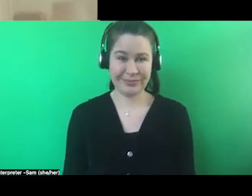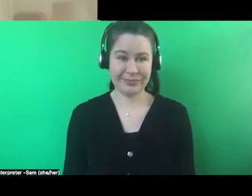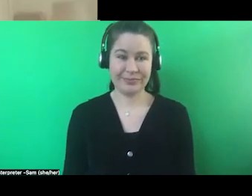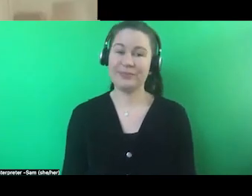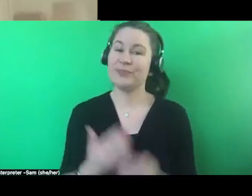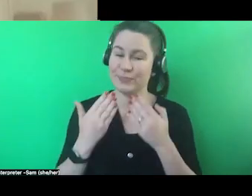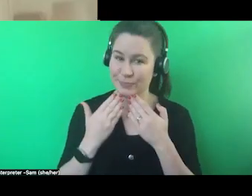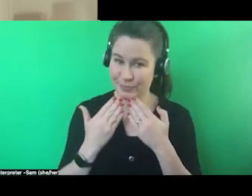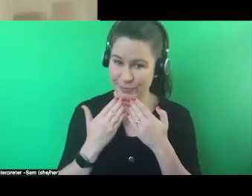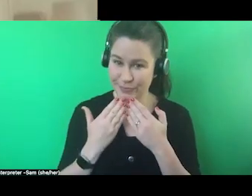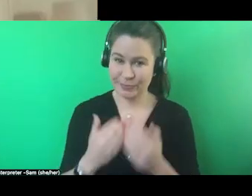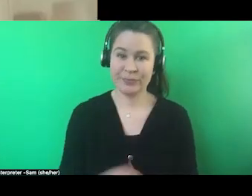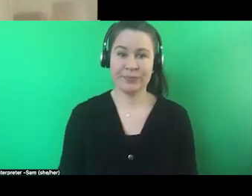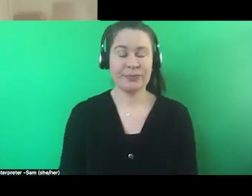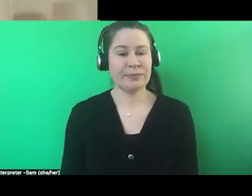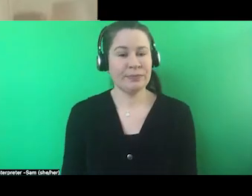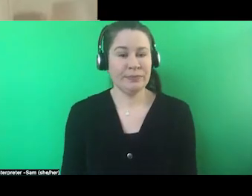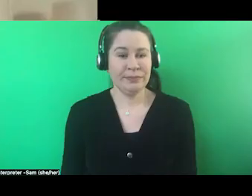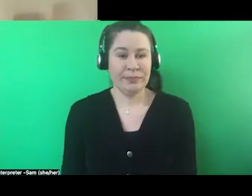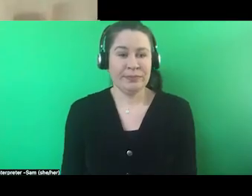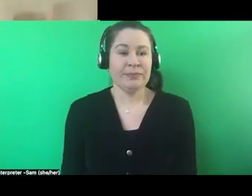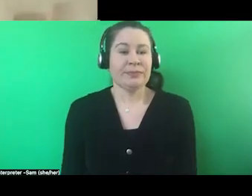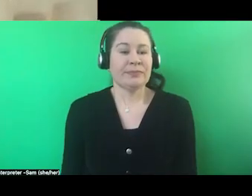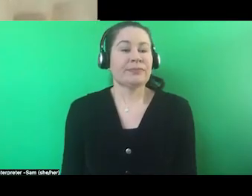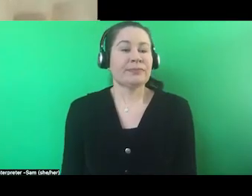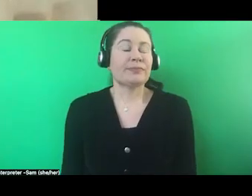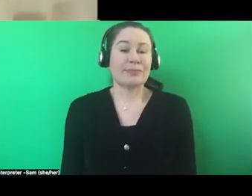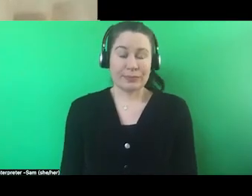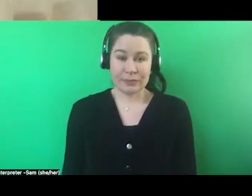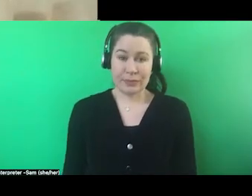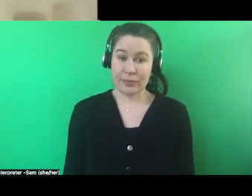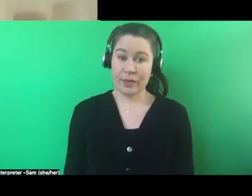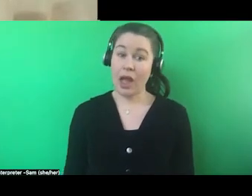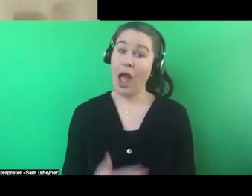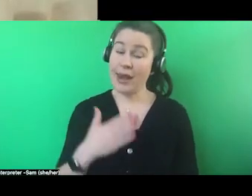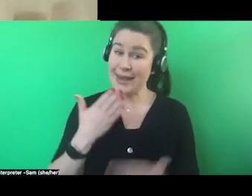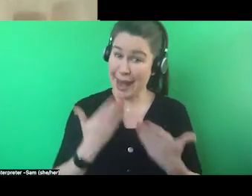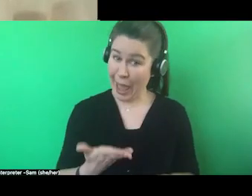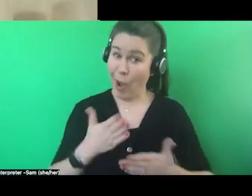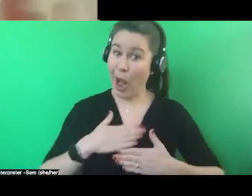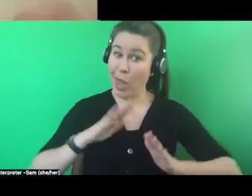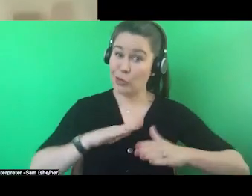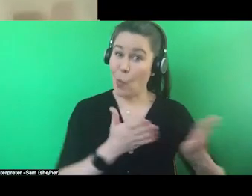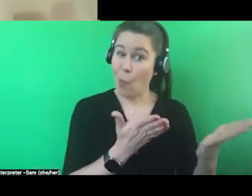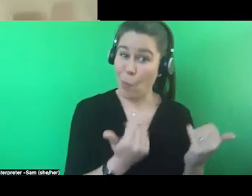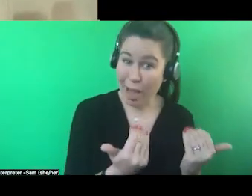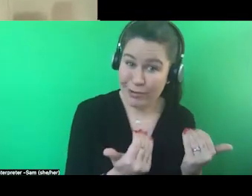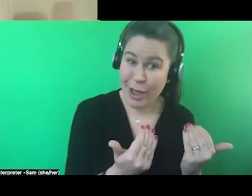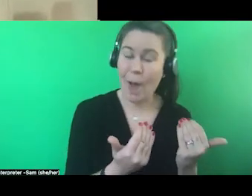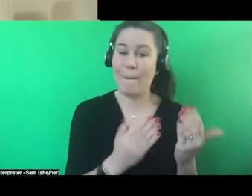Grazie mille, Martin. Thank you so much, Martin. I would also like to welcome Marta and